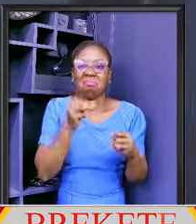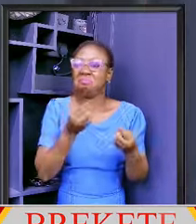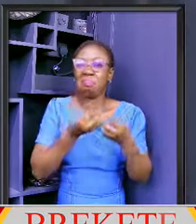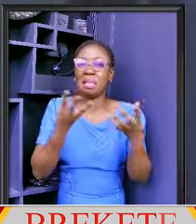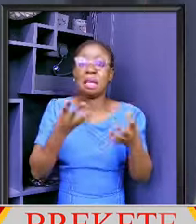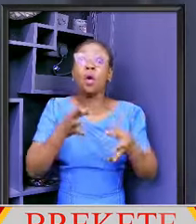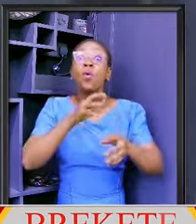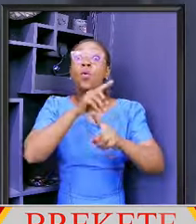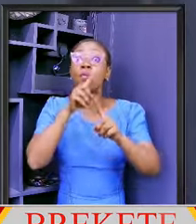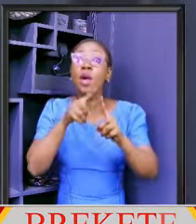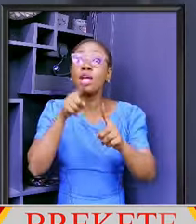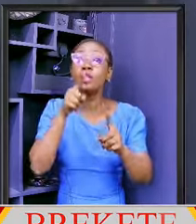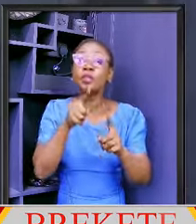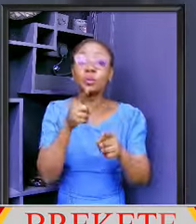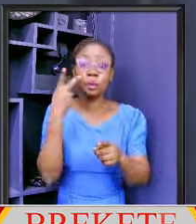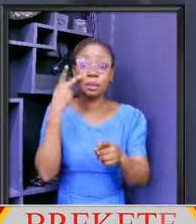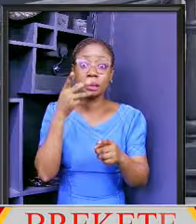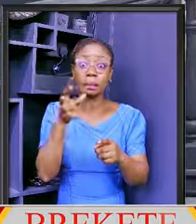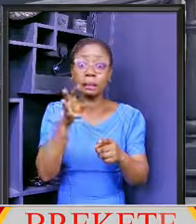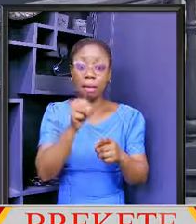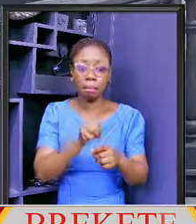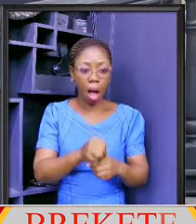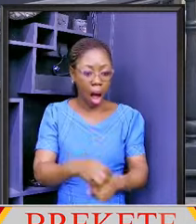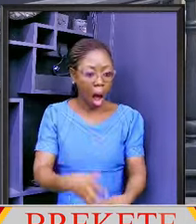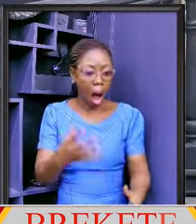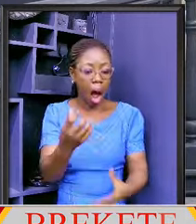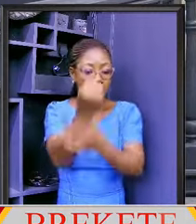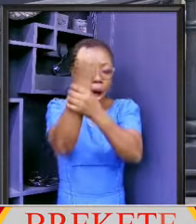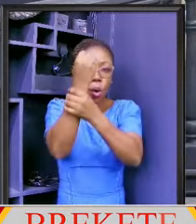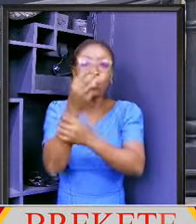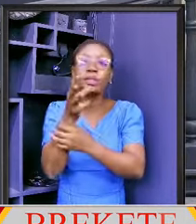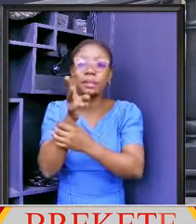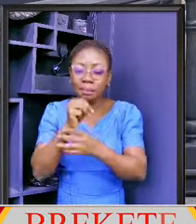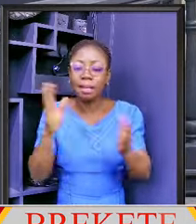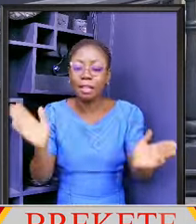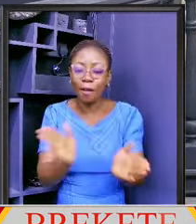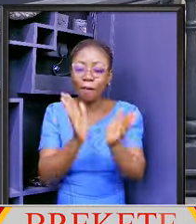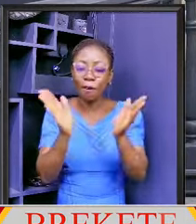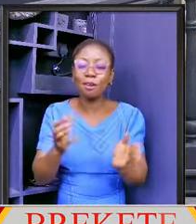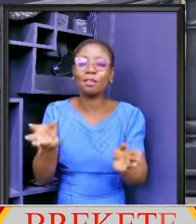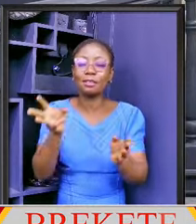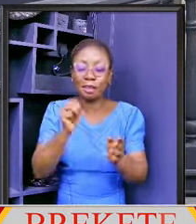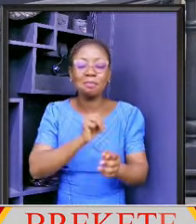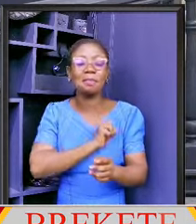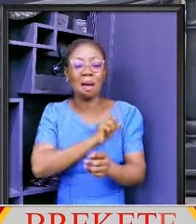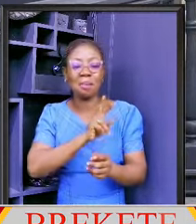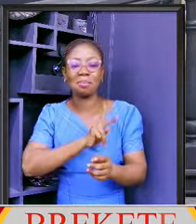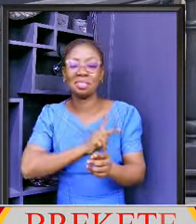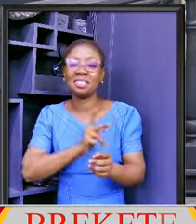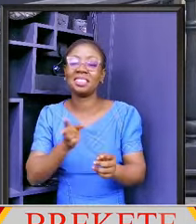them, hold them. You hold them. You encourage them. You appreciate them.